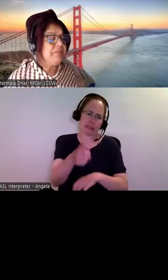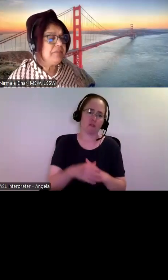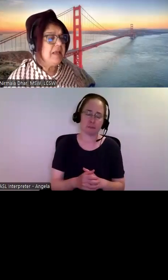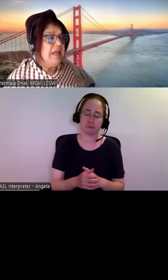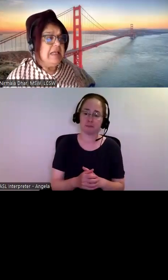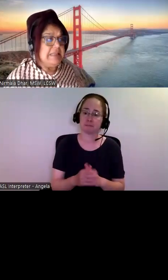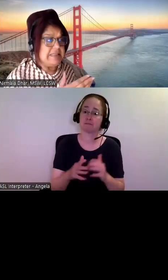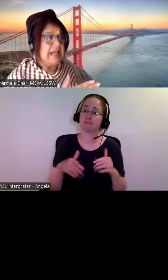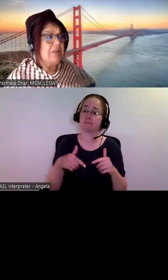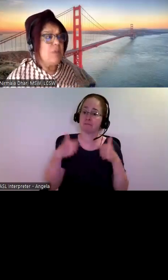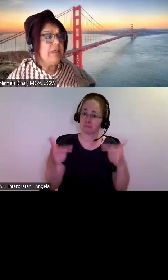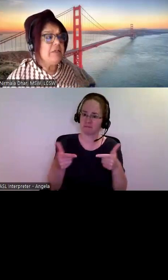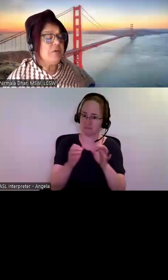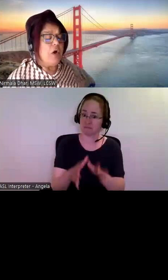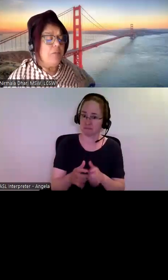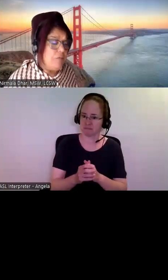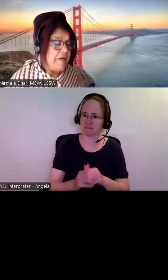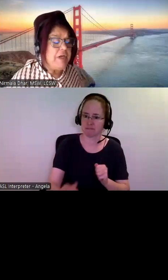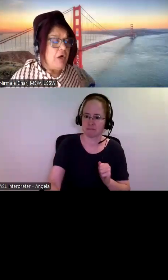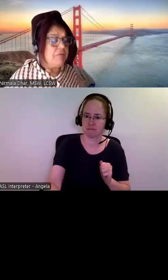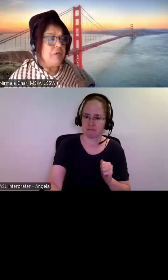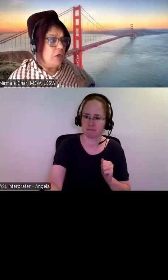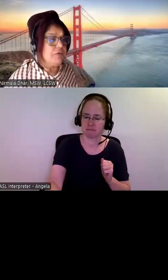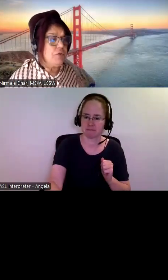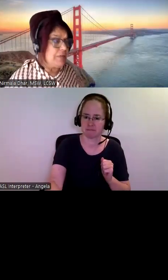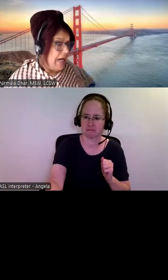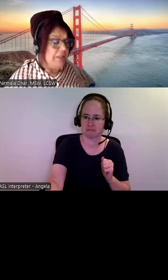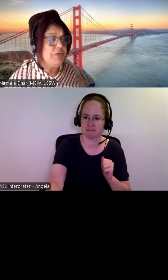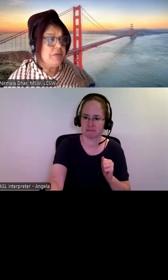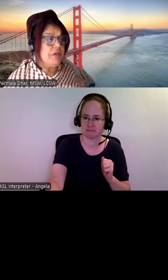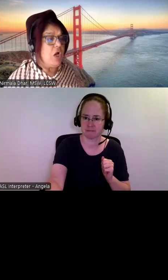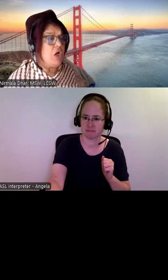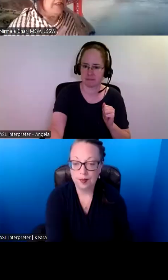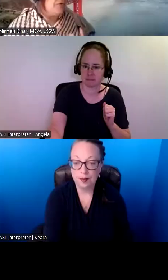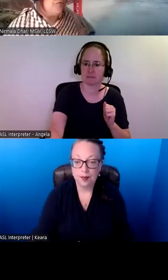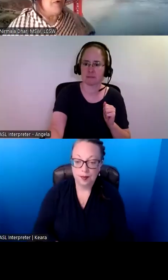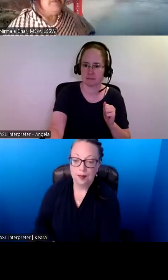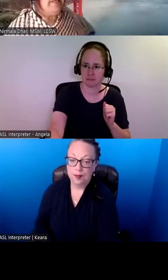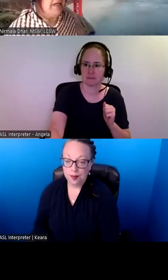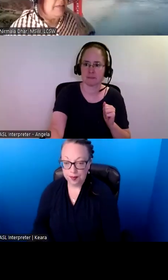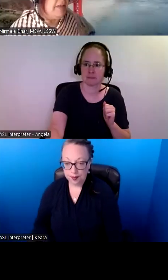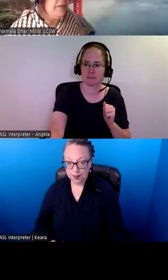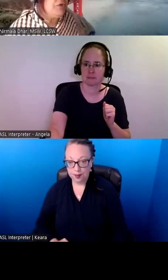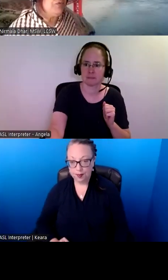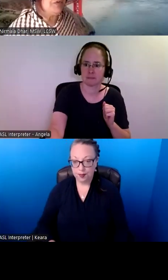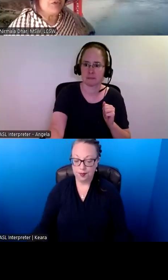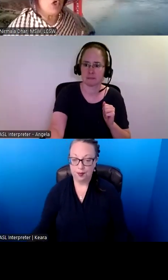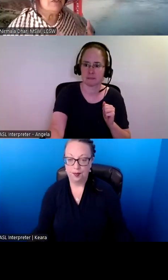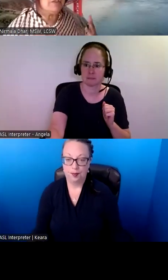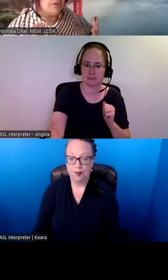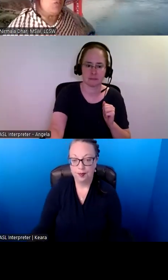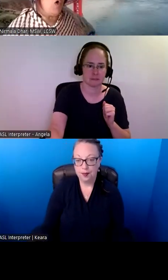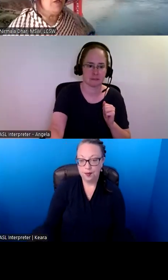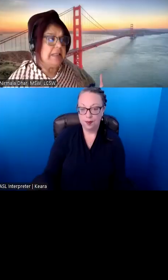slide. This other one is very often also used. I use it a lot. It's really easy to use. It's